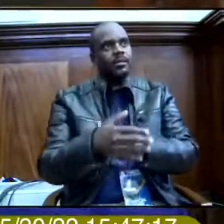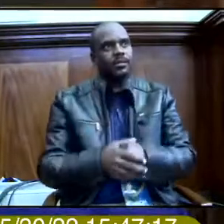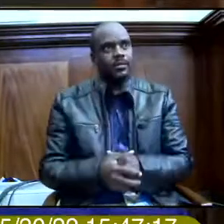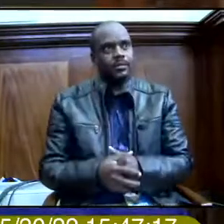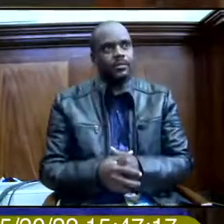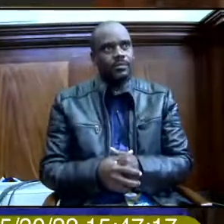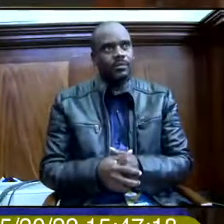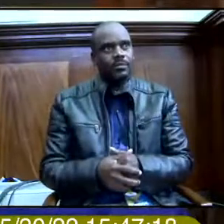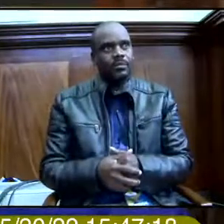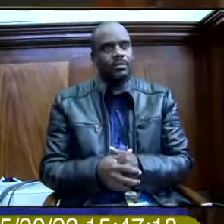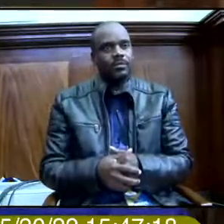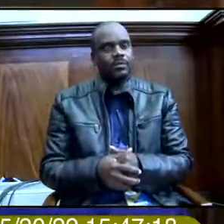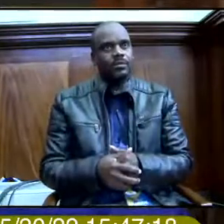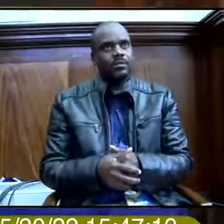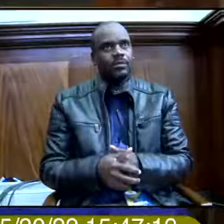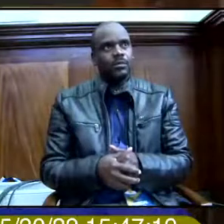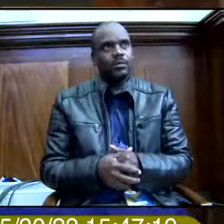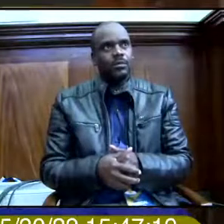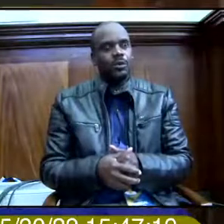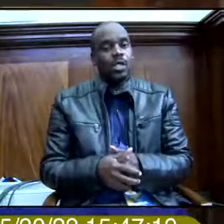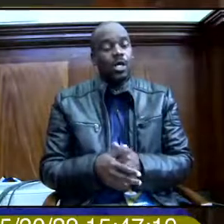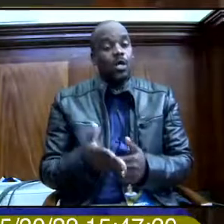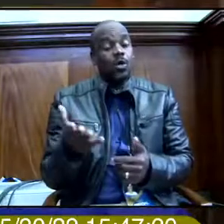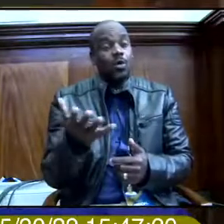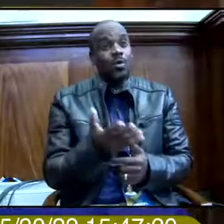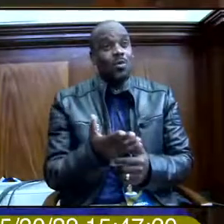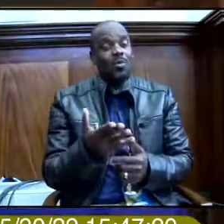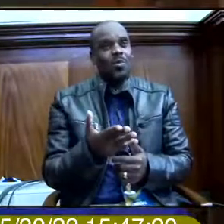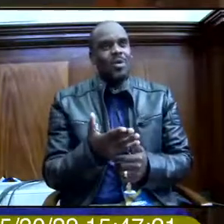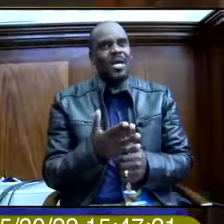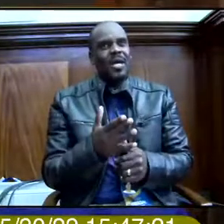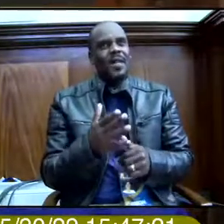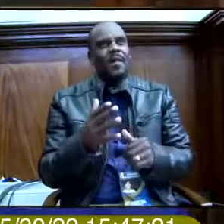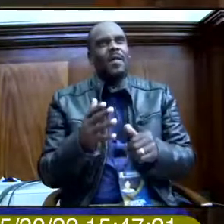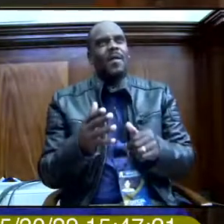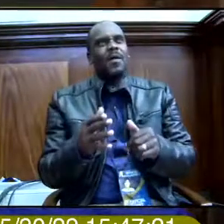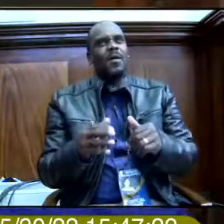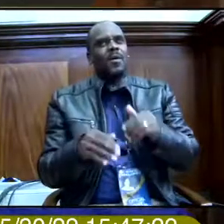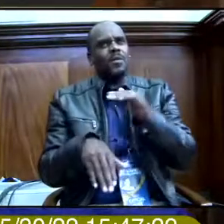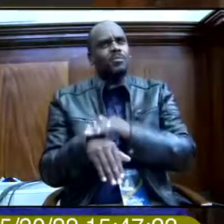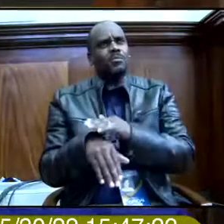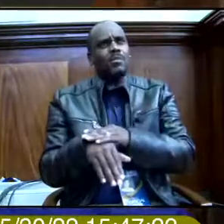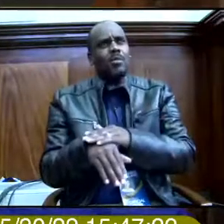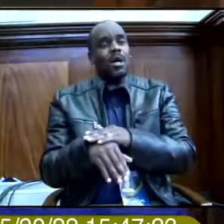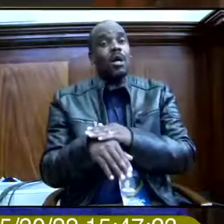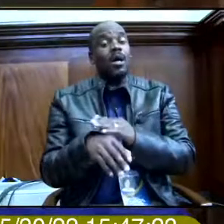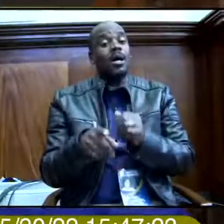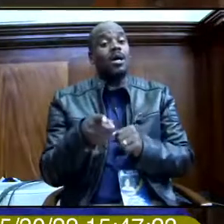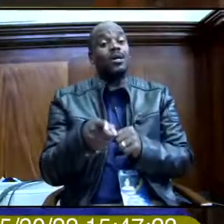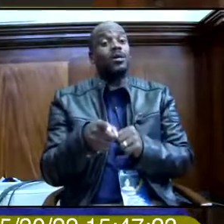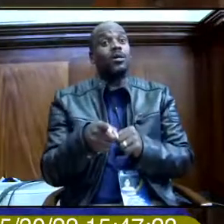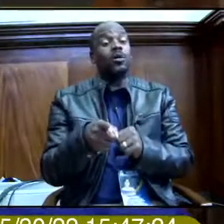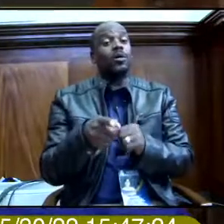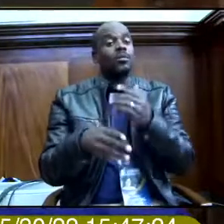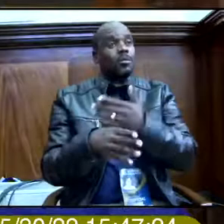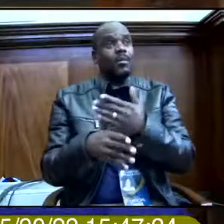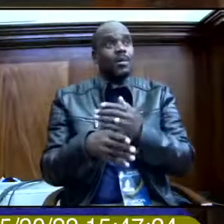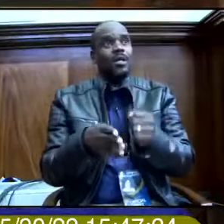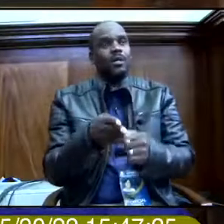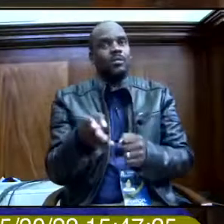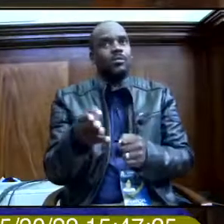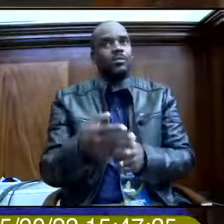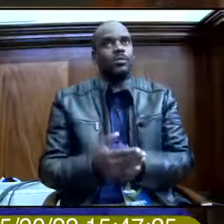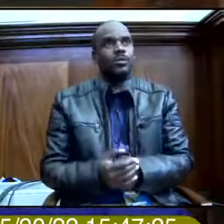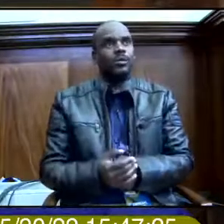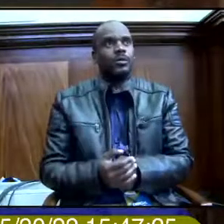area where most of them they are from the farms it is advisable if the government goes out through the people and say to the